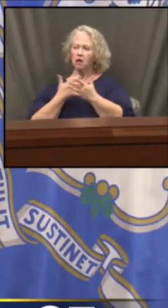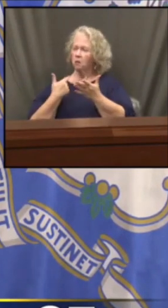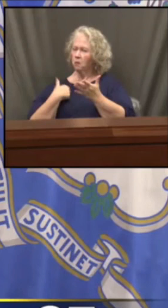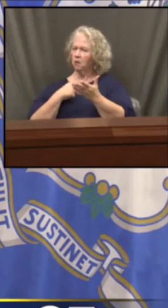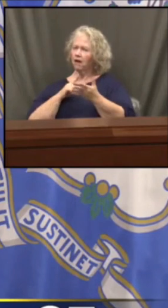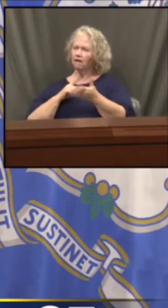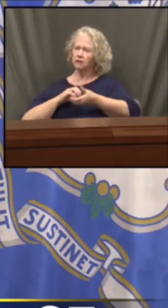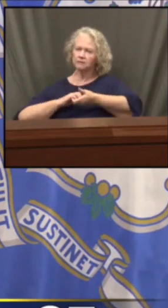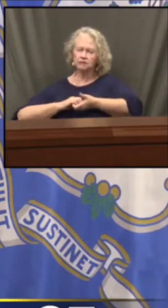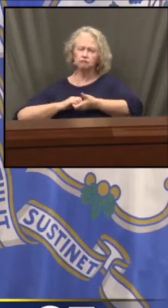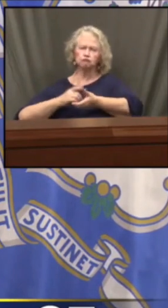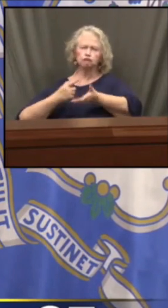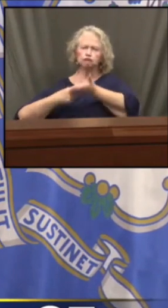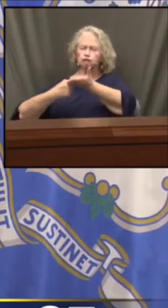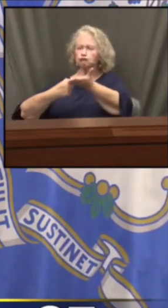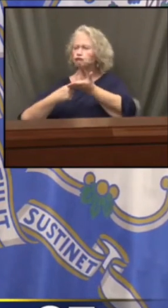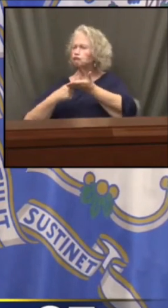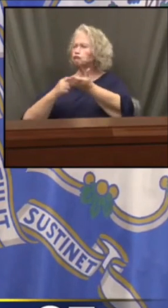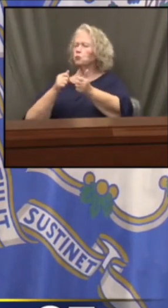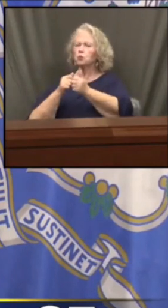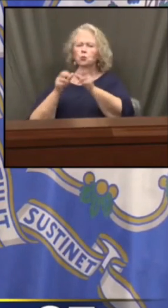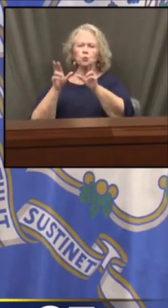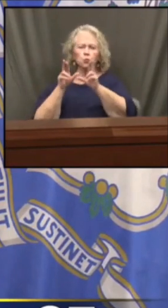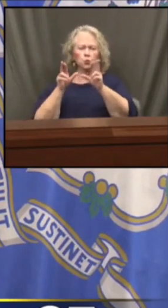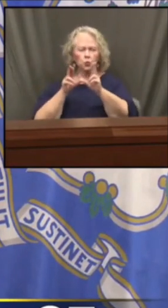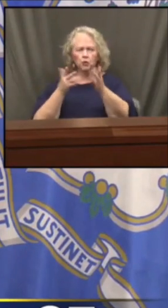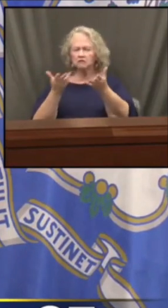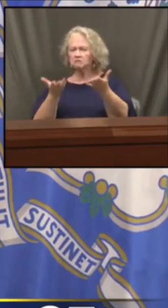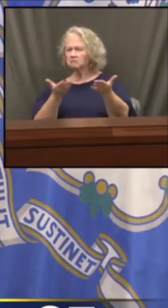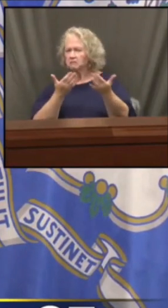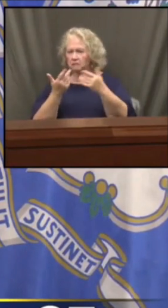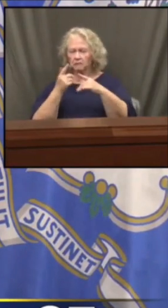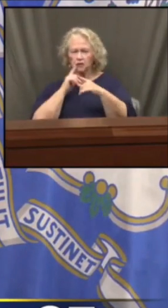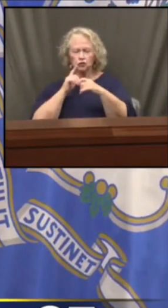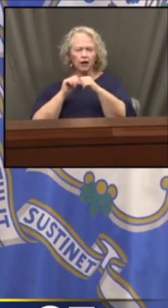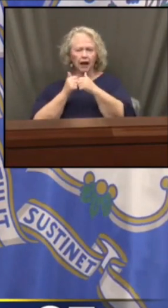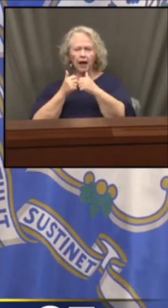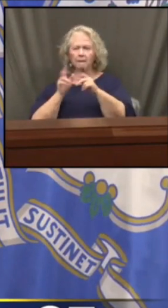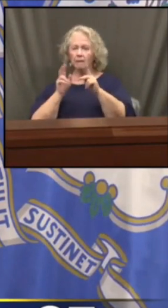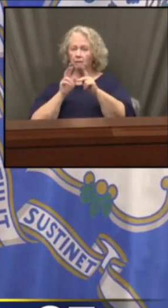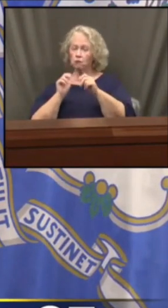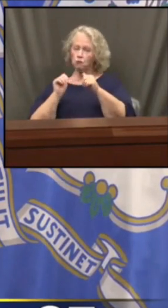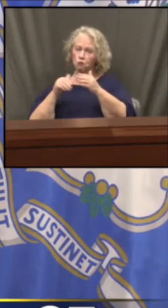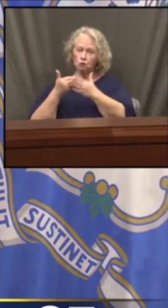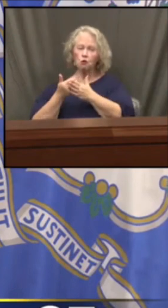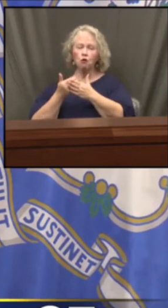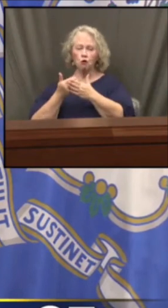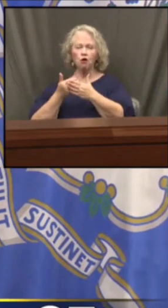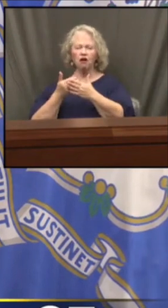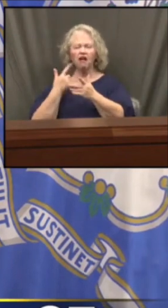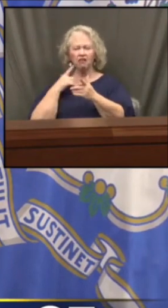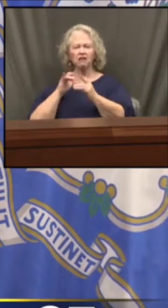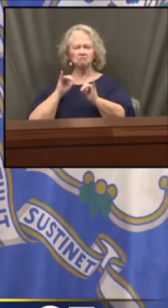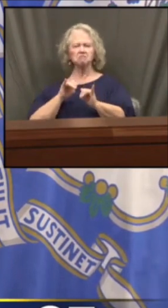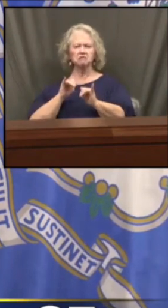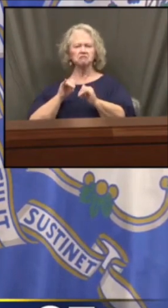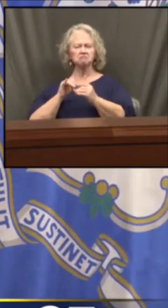collaborative discussions with labor about how to get this done, make sure that everybody gets vaccinated. I think that's where we are.